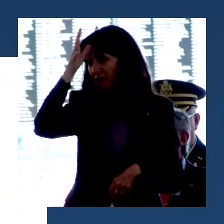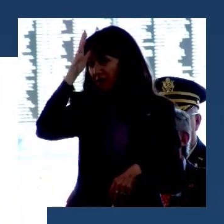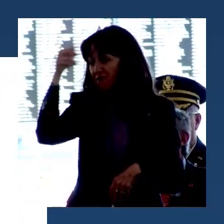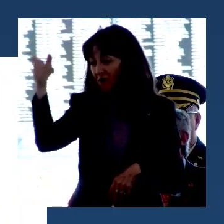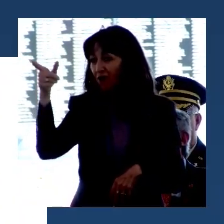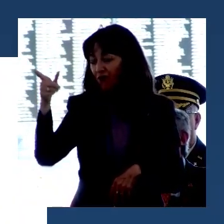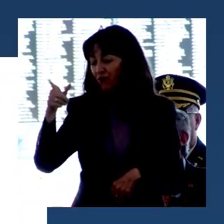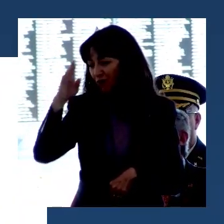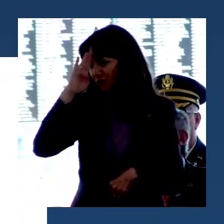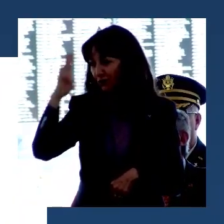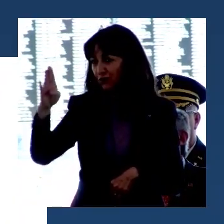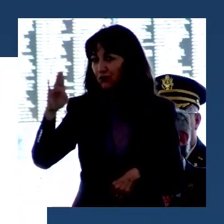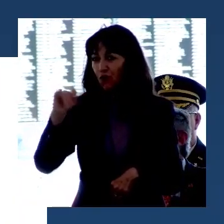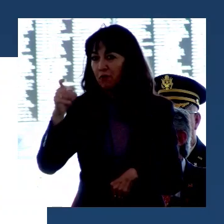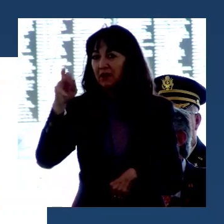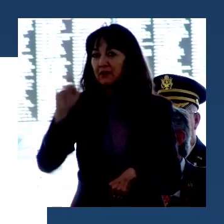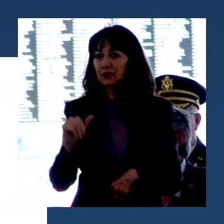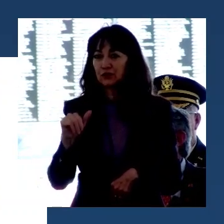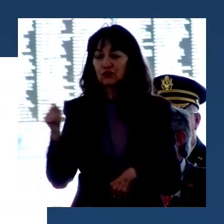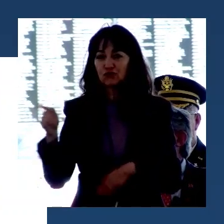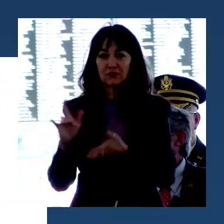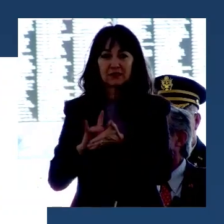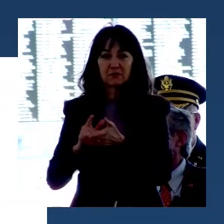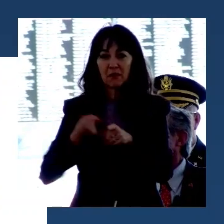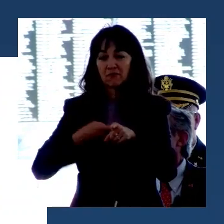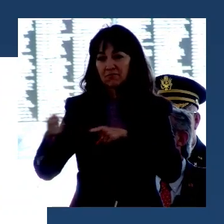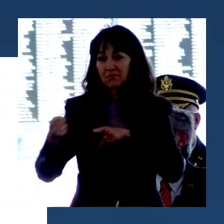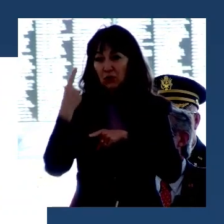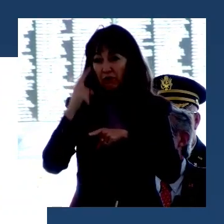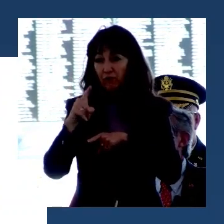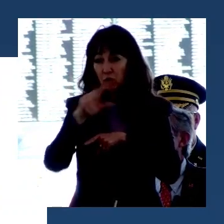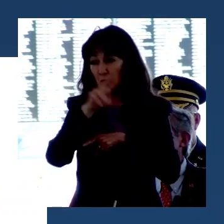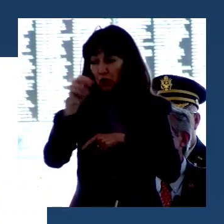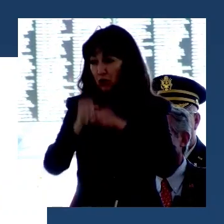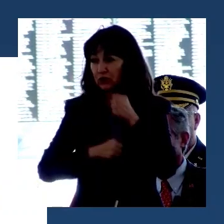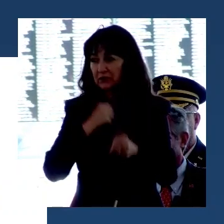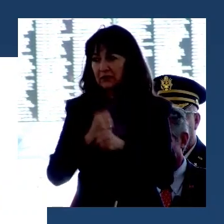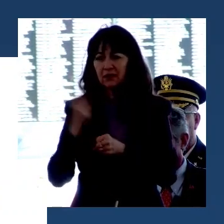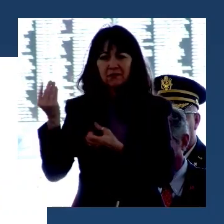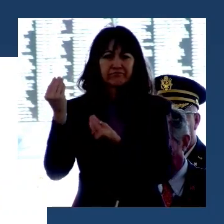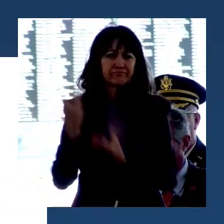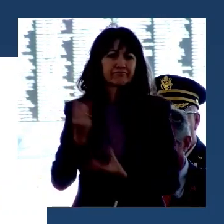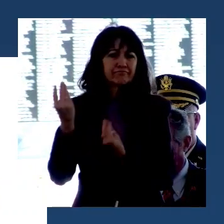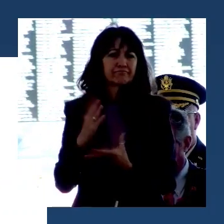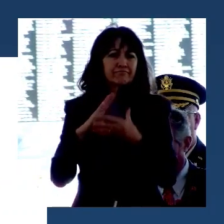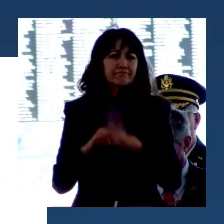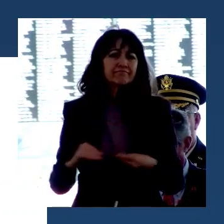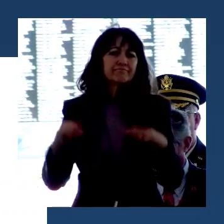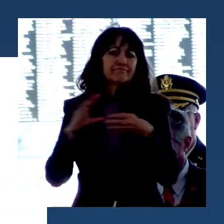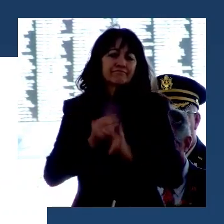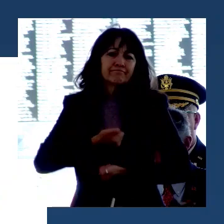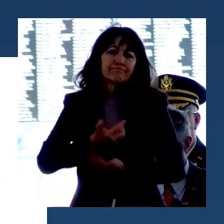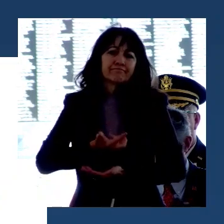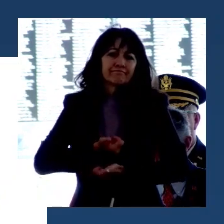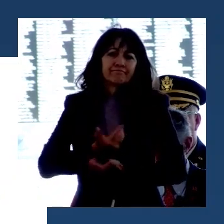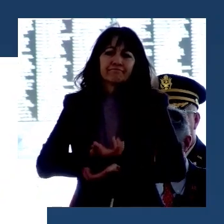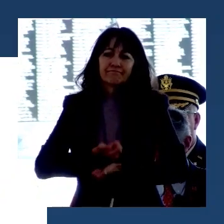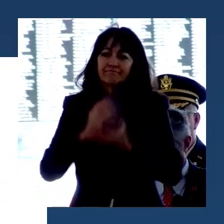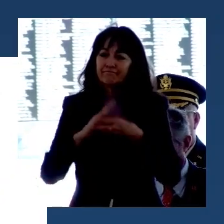medic and guardsman for 3 decades, told me lots of stories of his experience, but today we